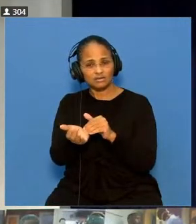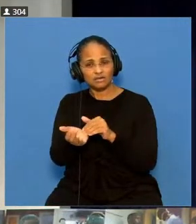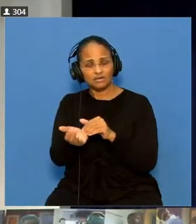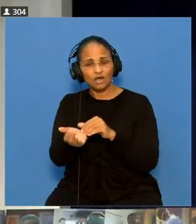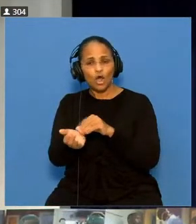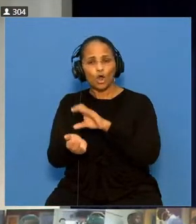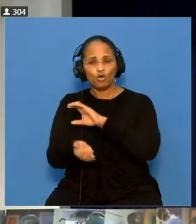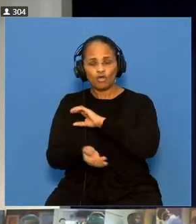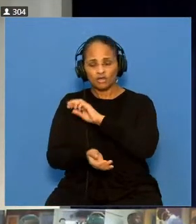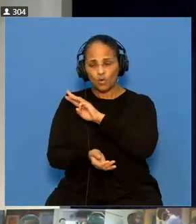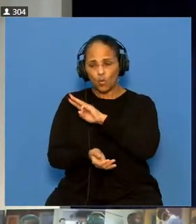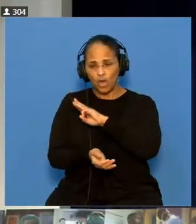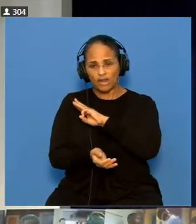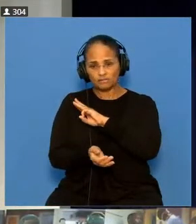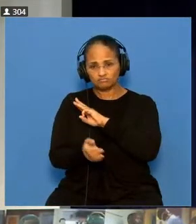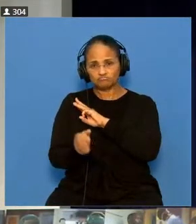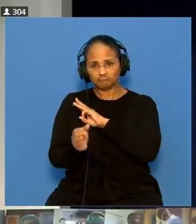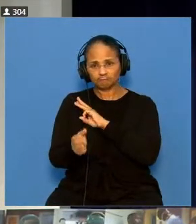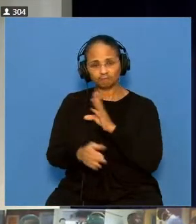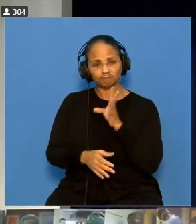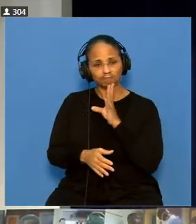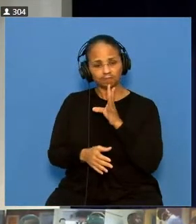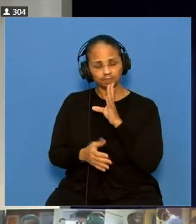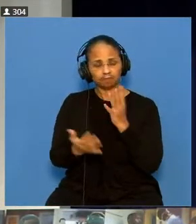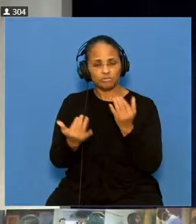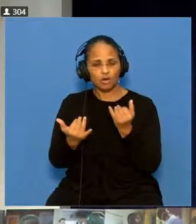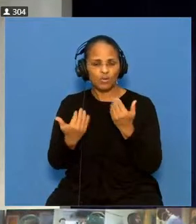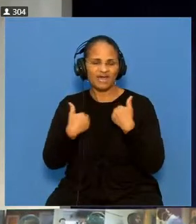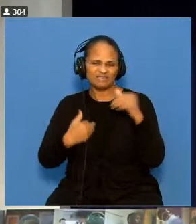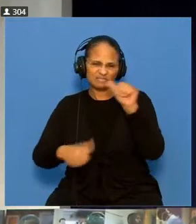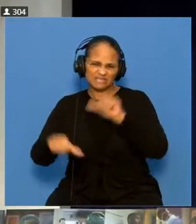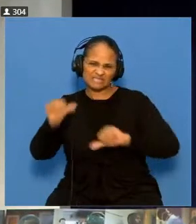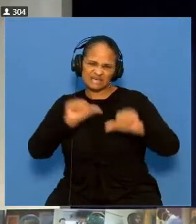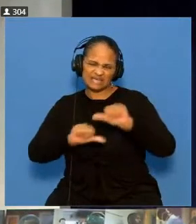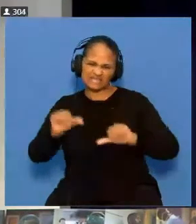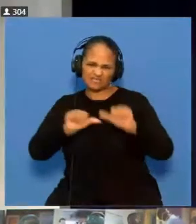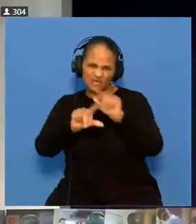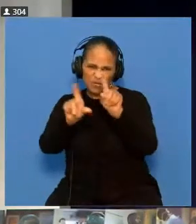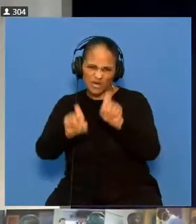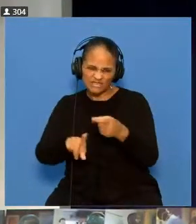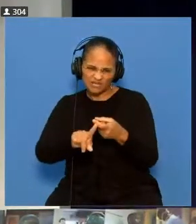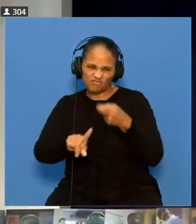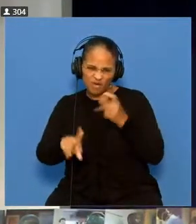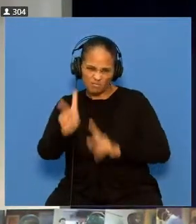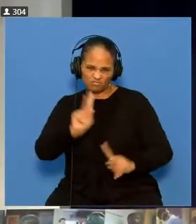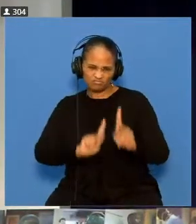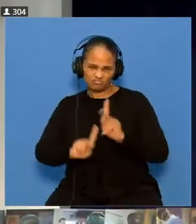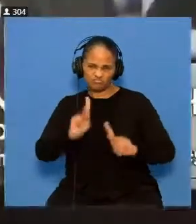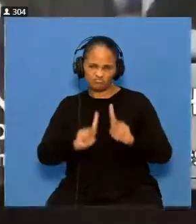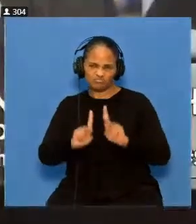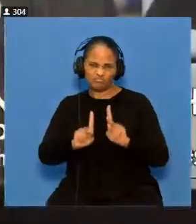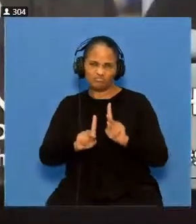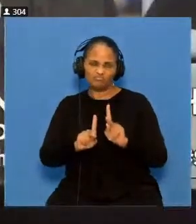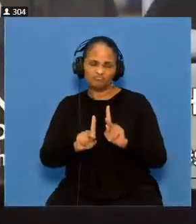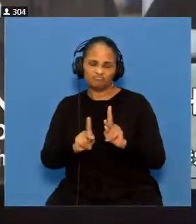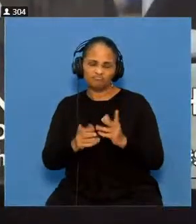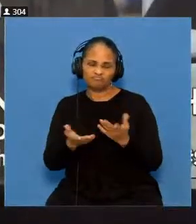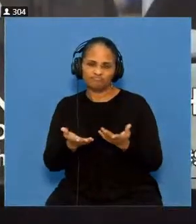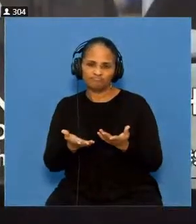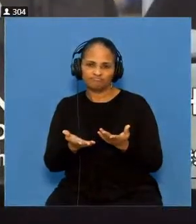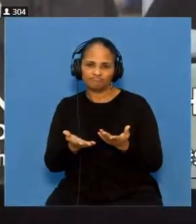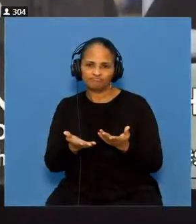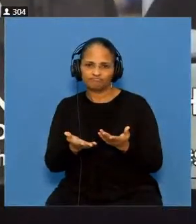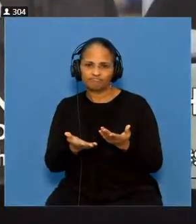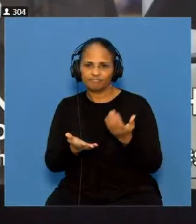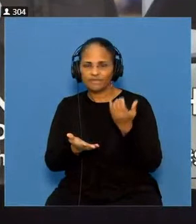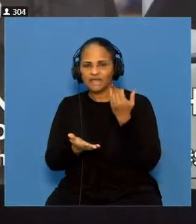Karika Valden on panel? Again, we have a few scientific questions for the public that would need her input. We can have her at a future